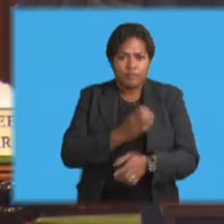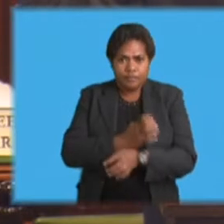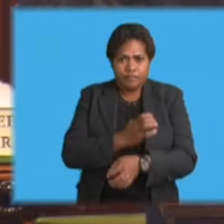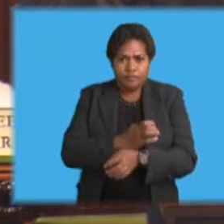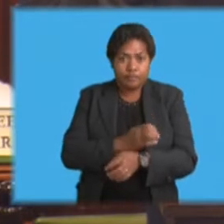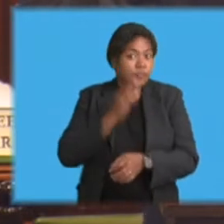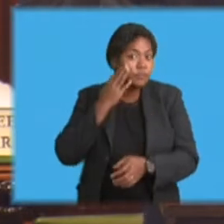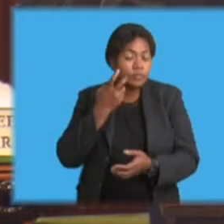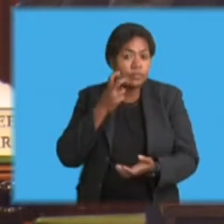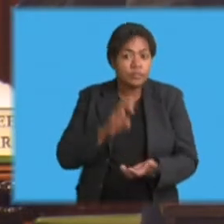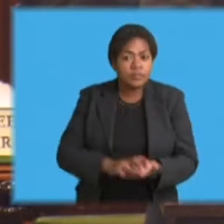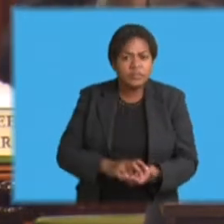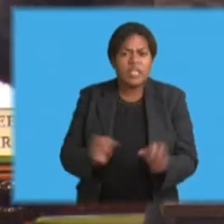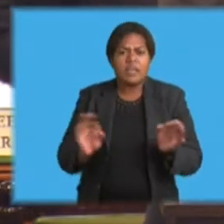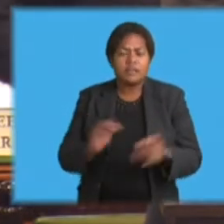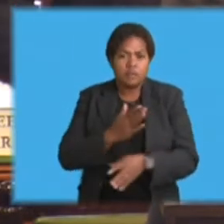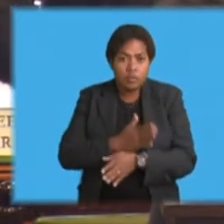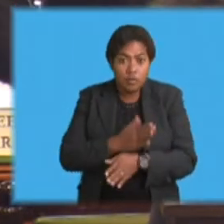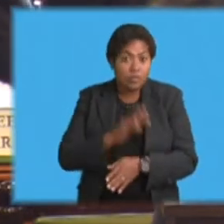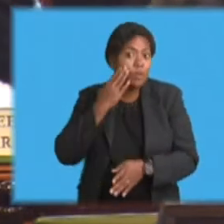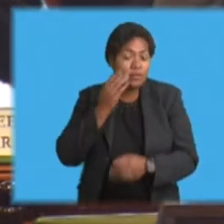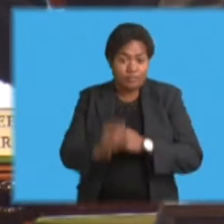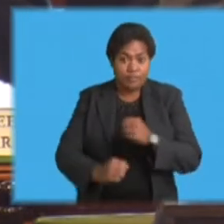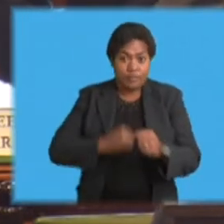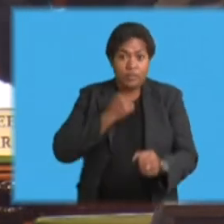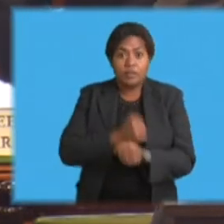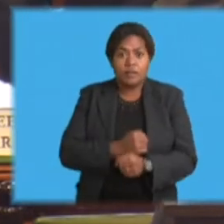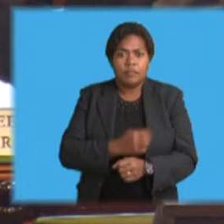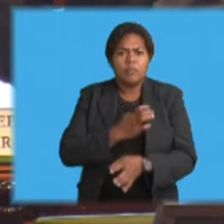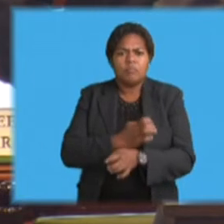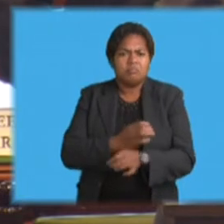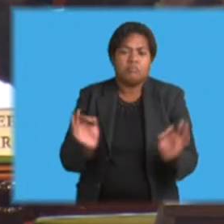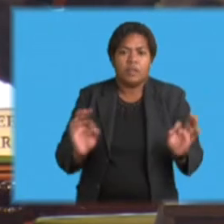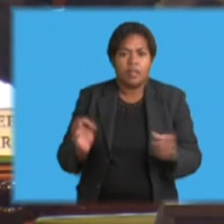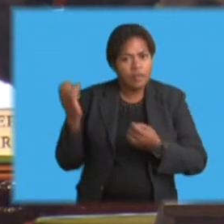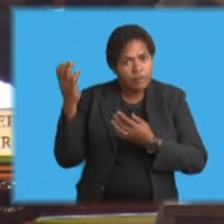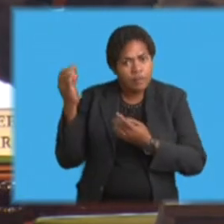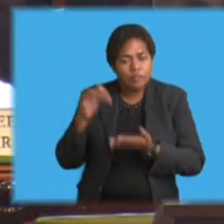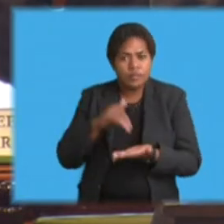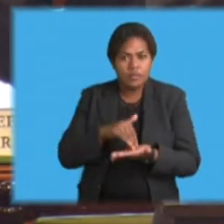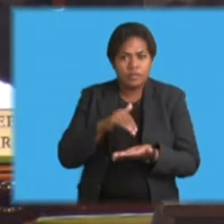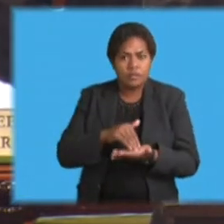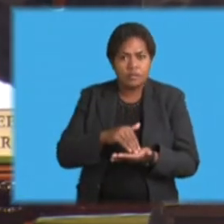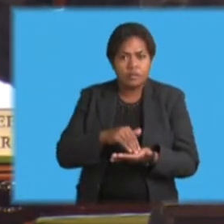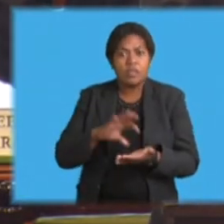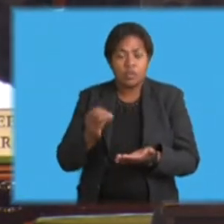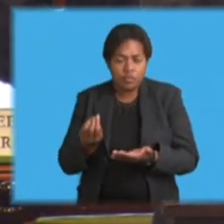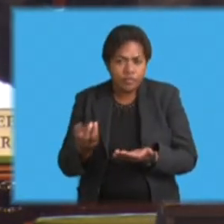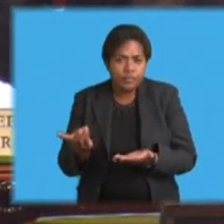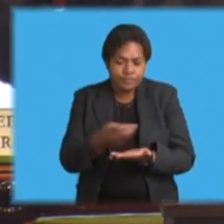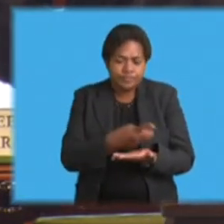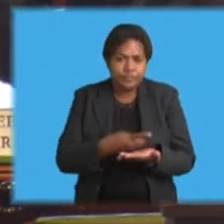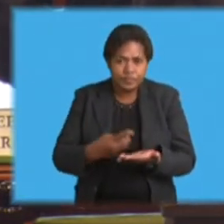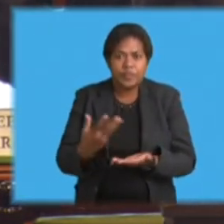as unemployed, and then when they become employed, they do not inform the center, so that the database had